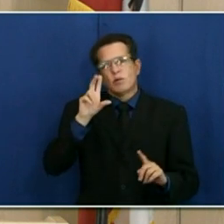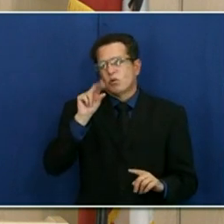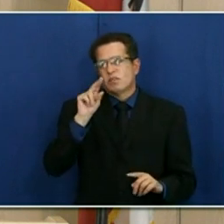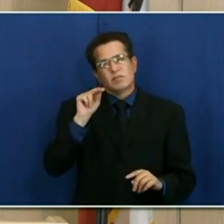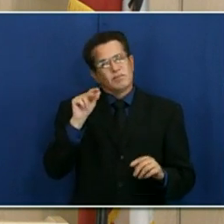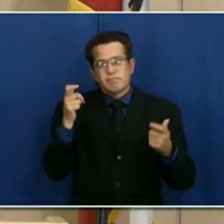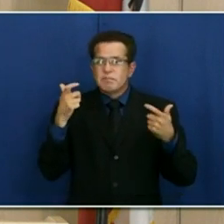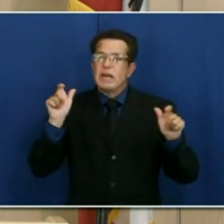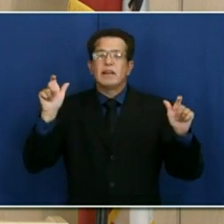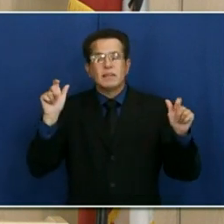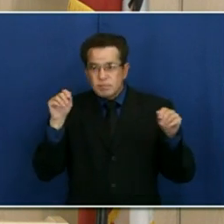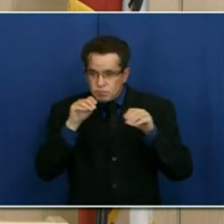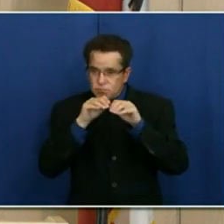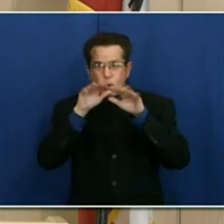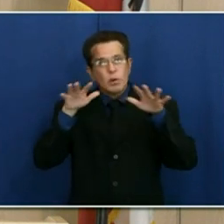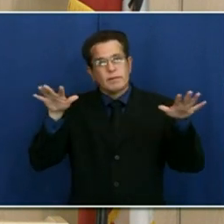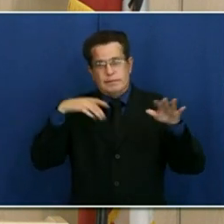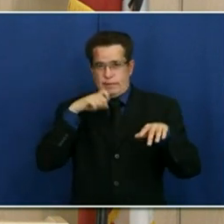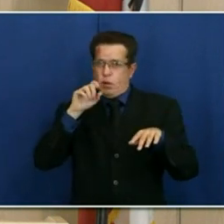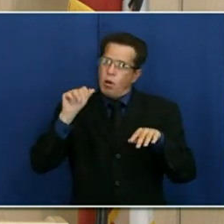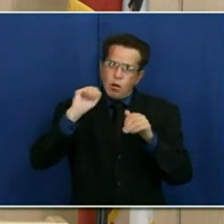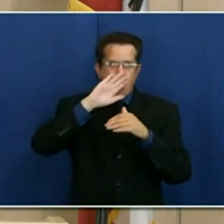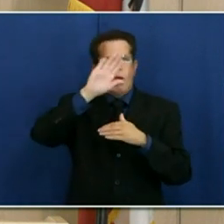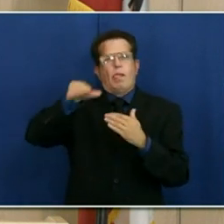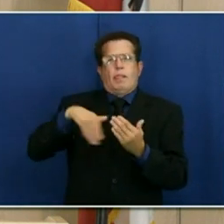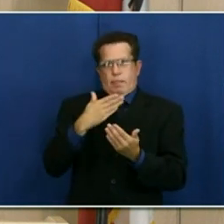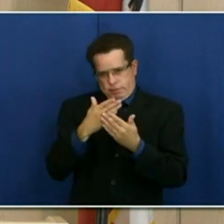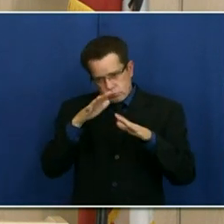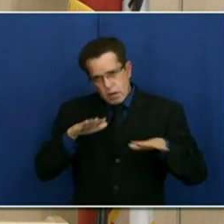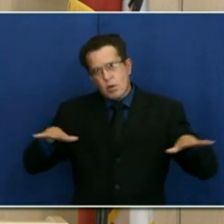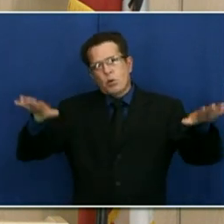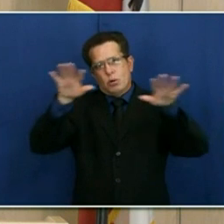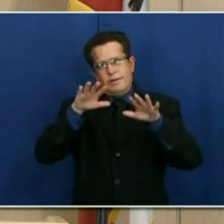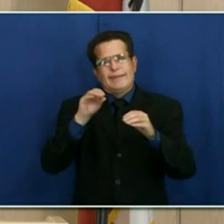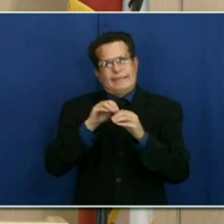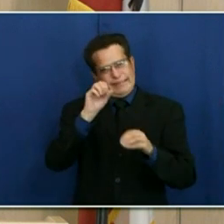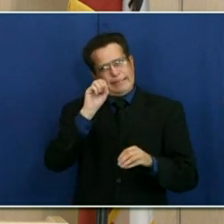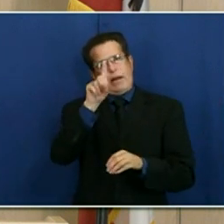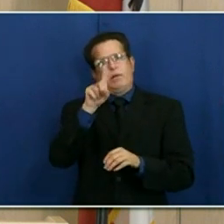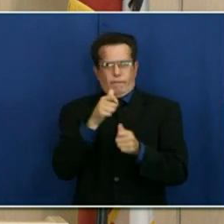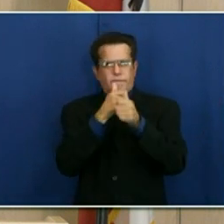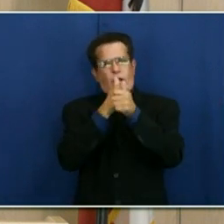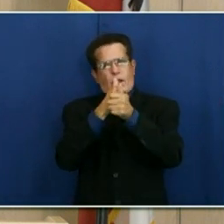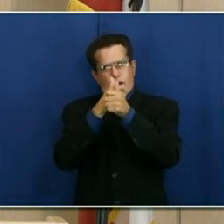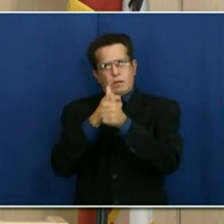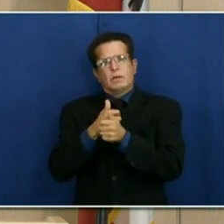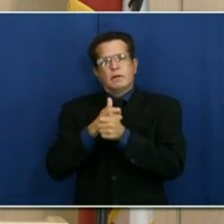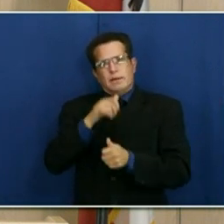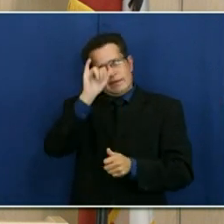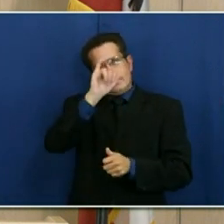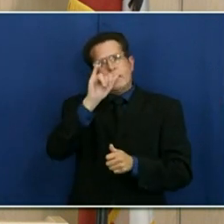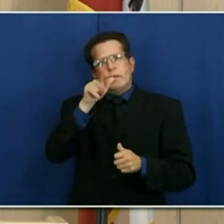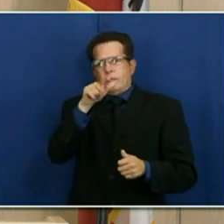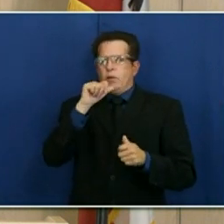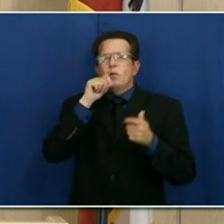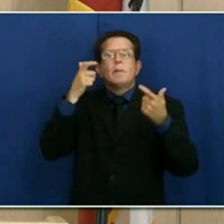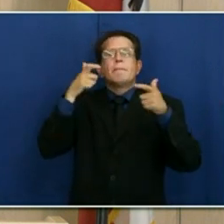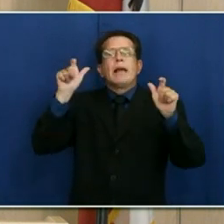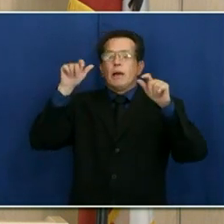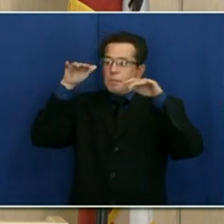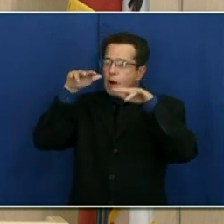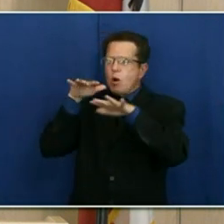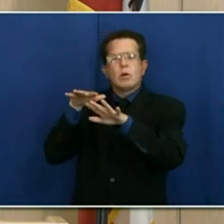we're here just asking all of San Diegans to do everything we can, particularly limiting those higher risk indoor